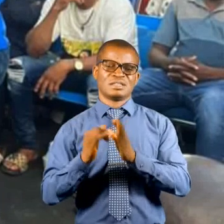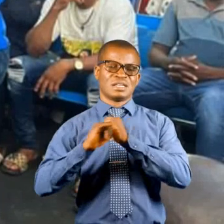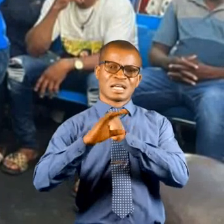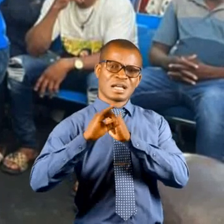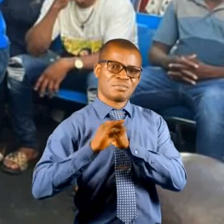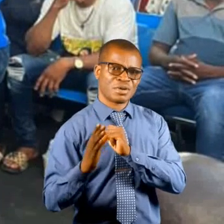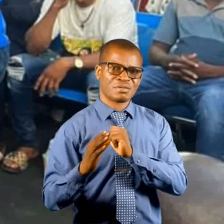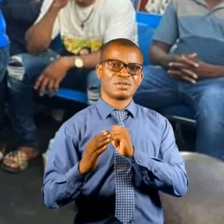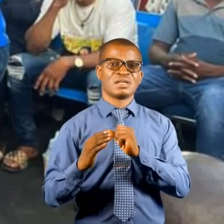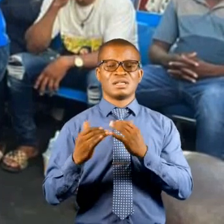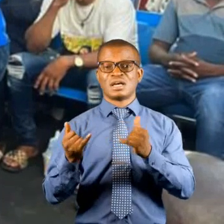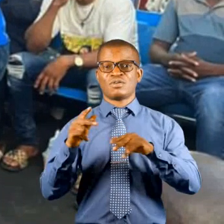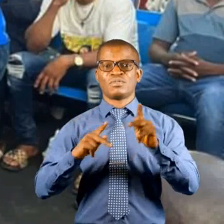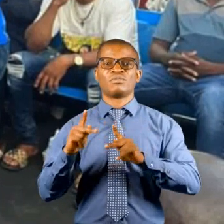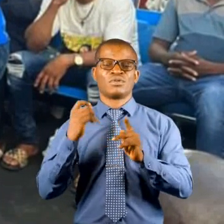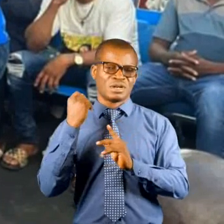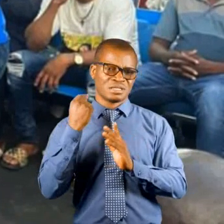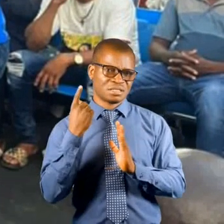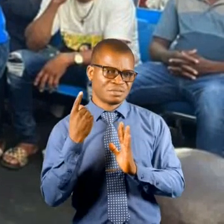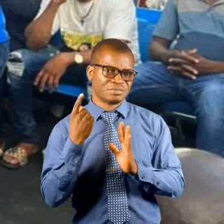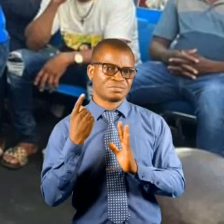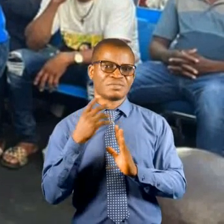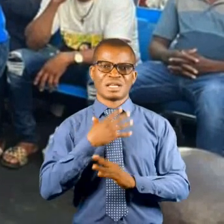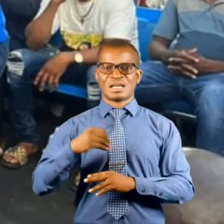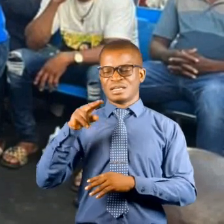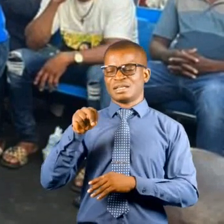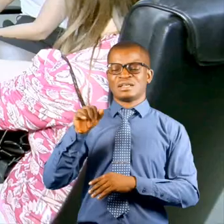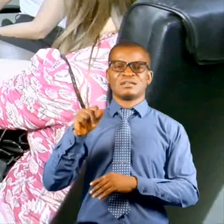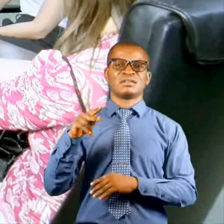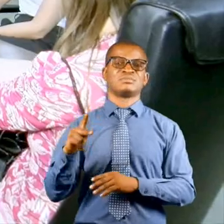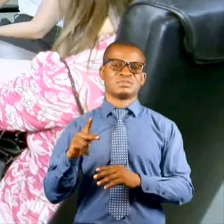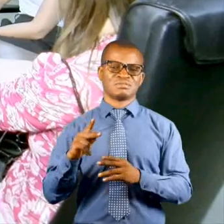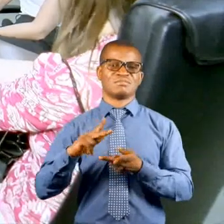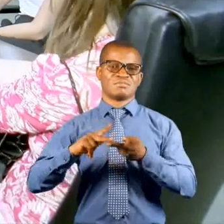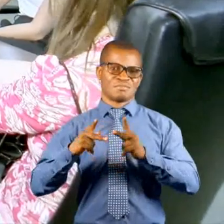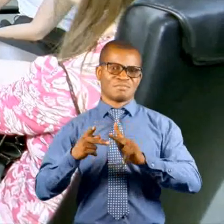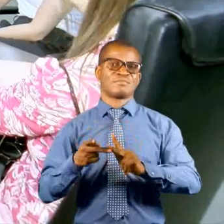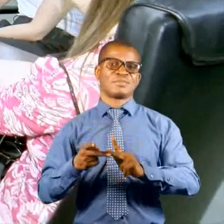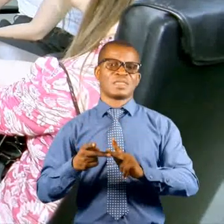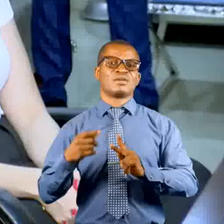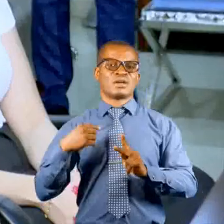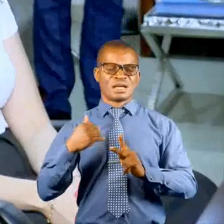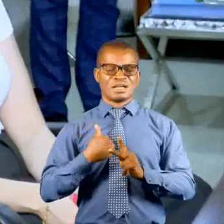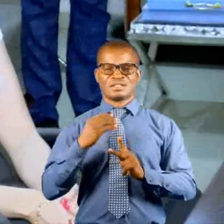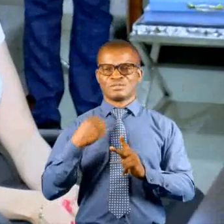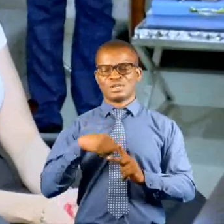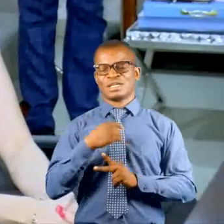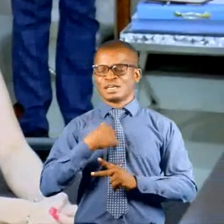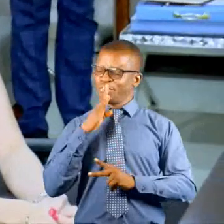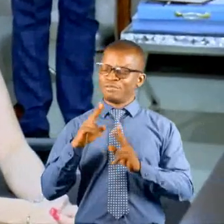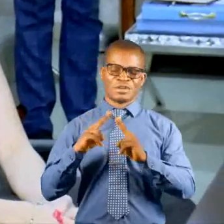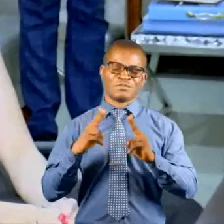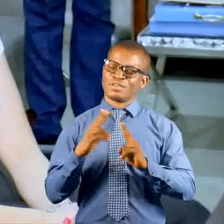a result of the campaign. So yeah, I think it was very successful, and NAPTIP are an amazing partner. We've